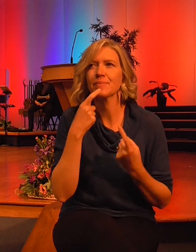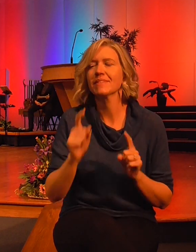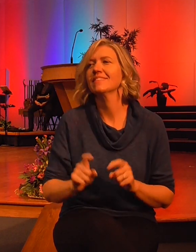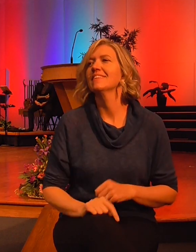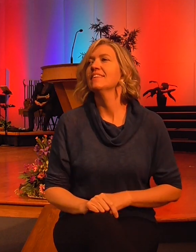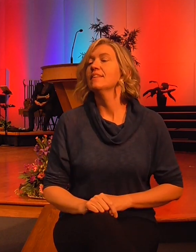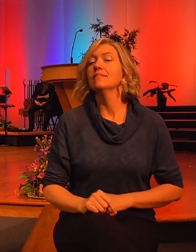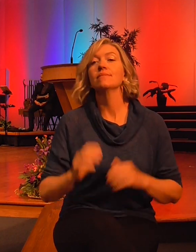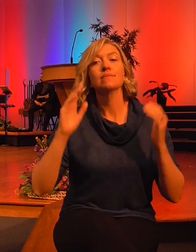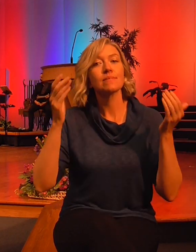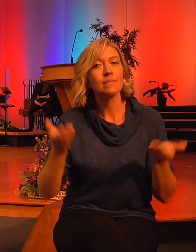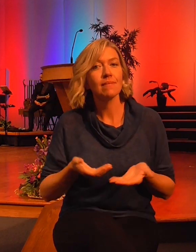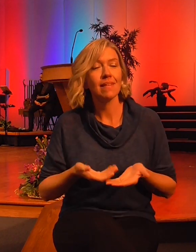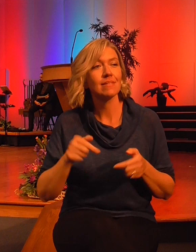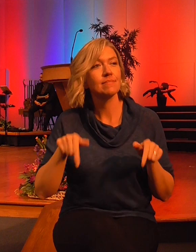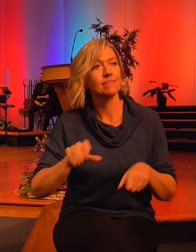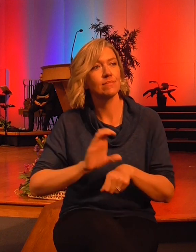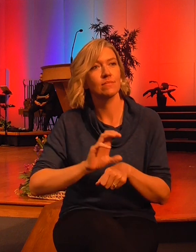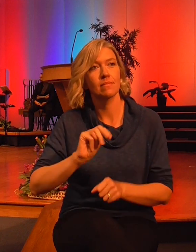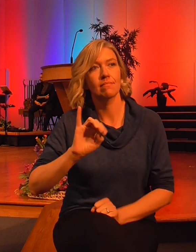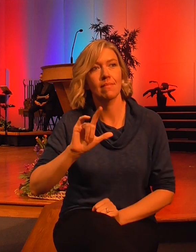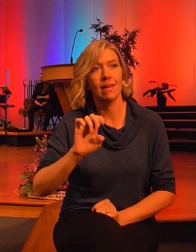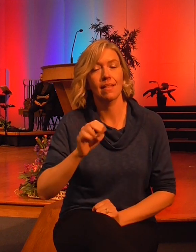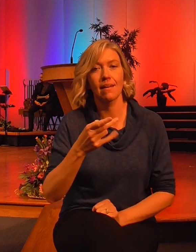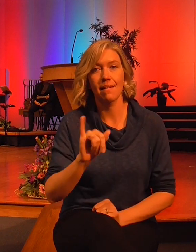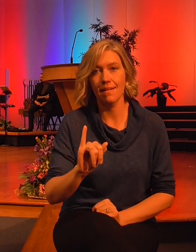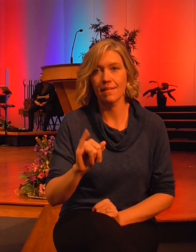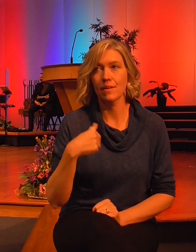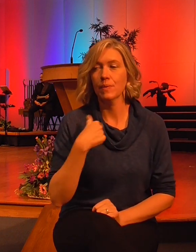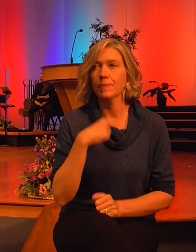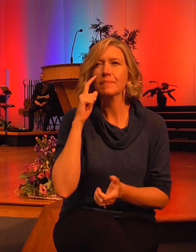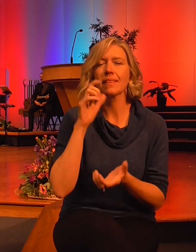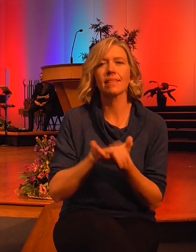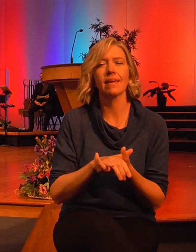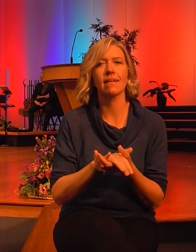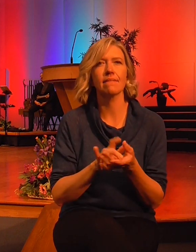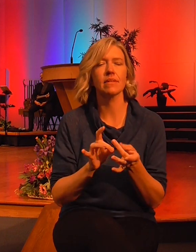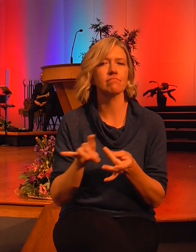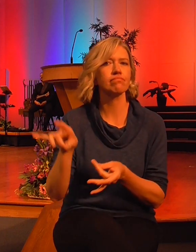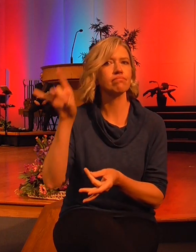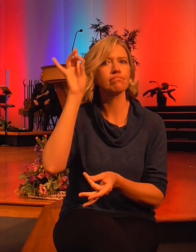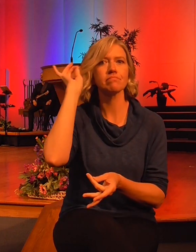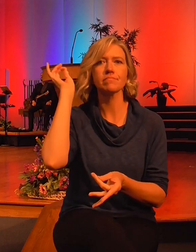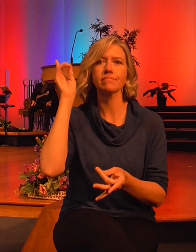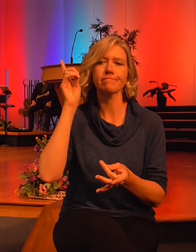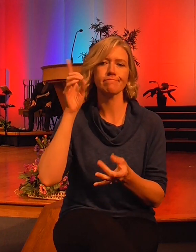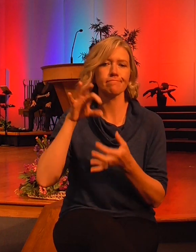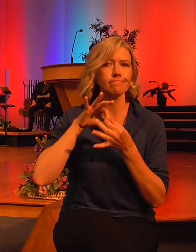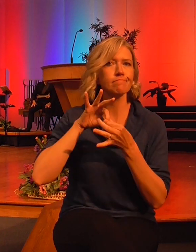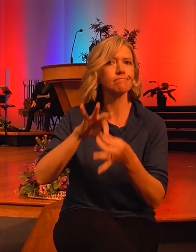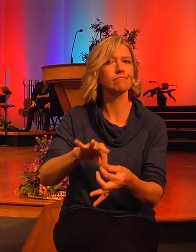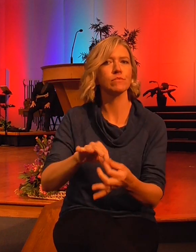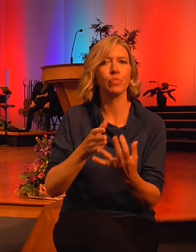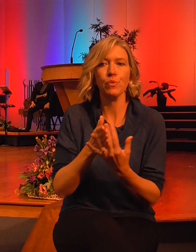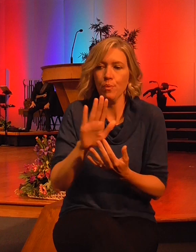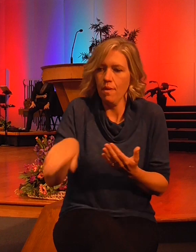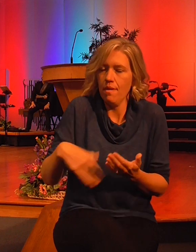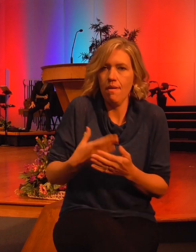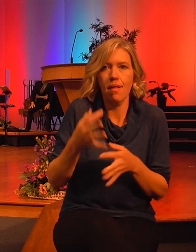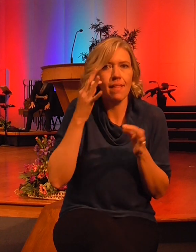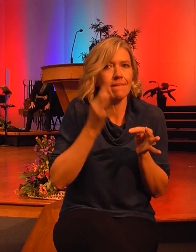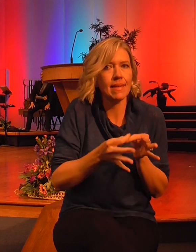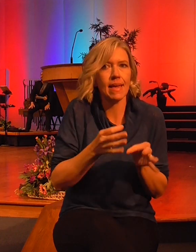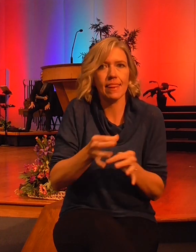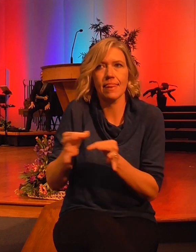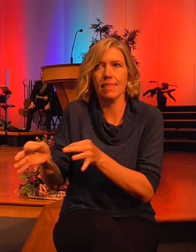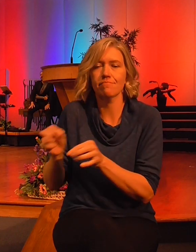Welcome to Mile High Church, where we believe that there is a mystical cord that runs through all faiths. We